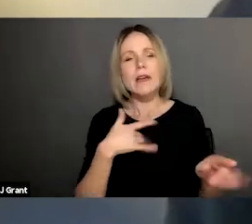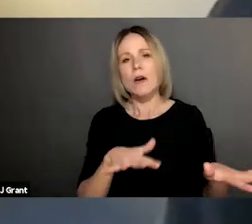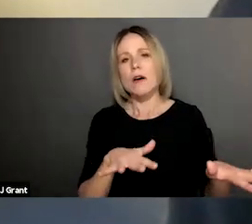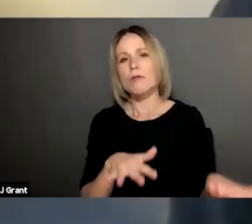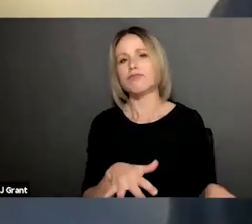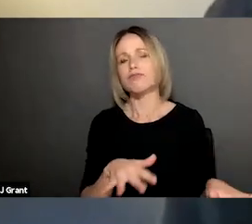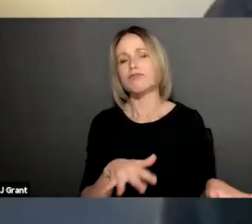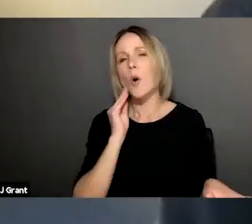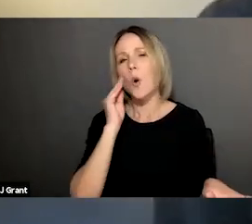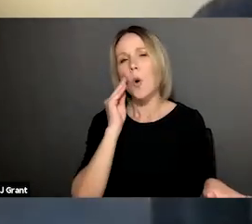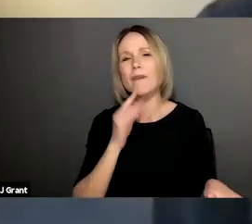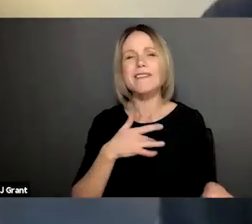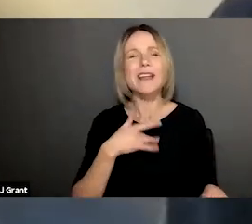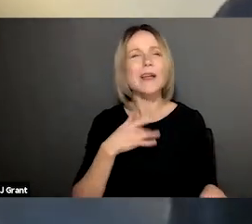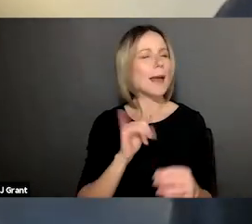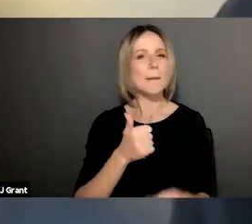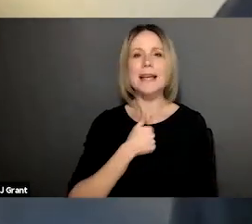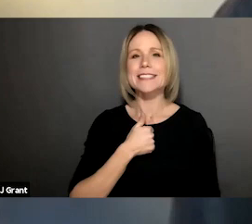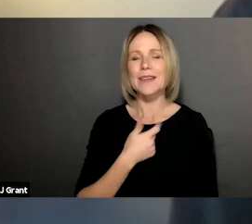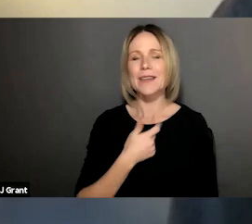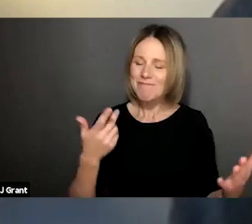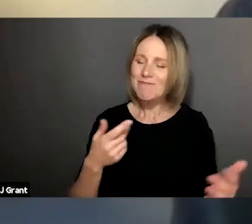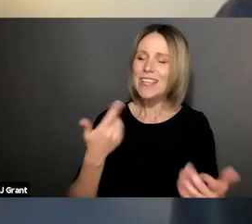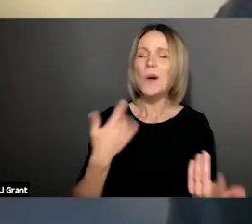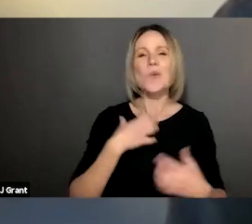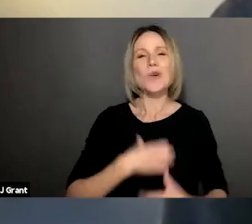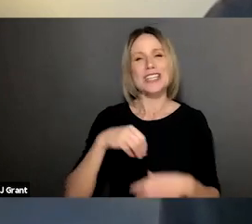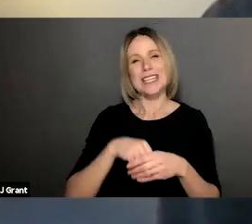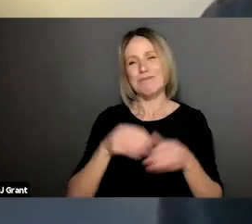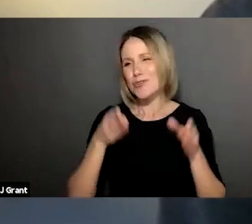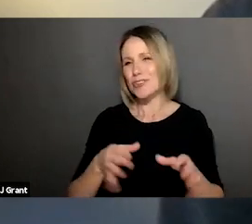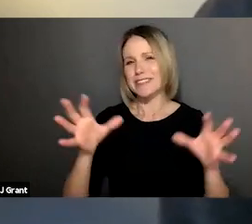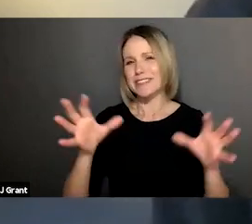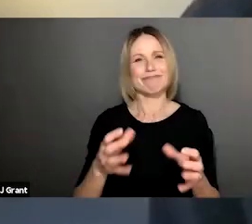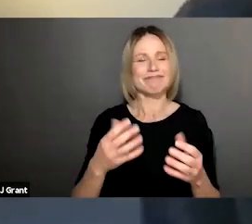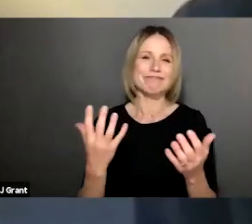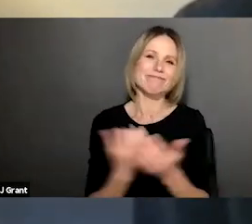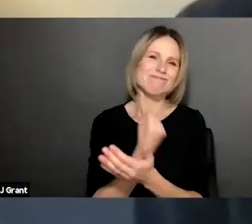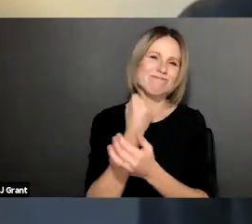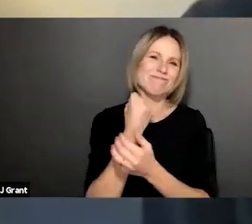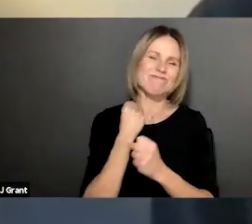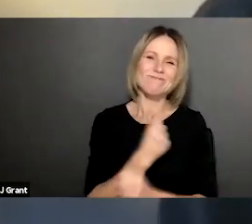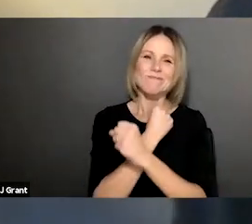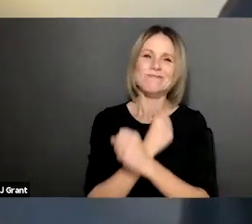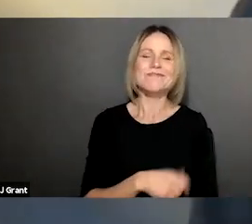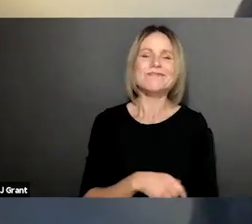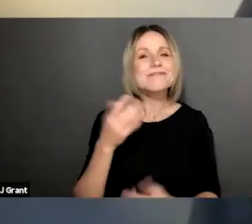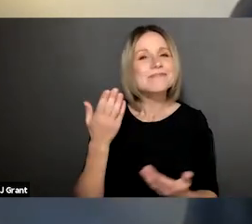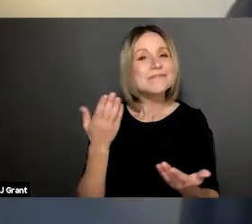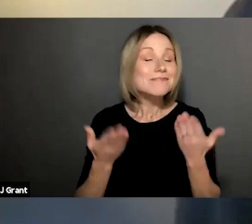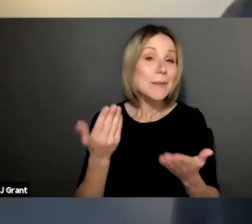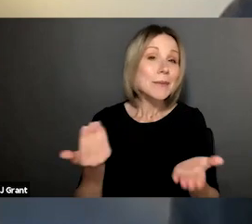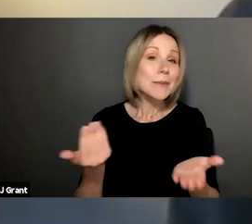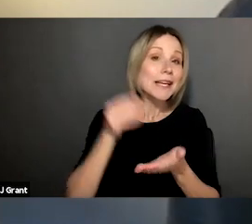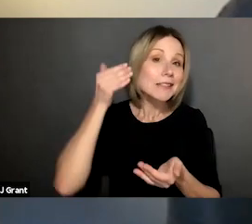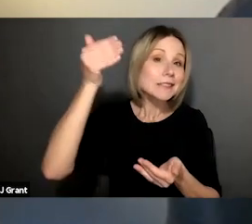with you tonight. I wish I was in person as it was meant to be last year, and hopefully will be in some future date.